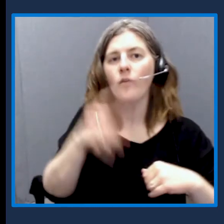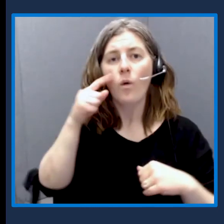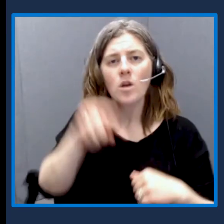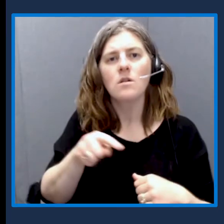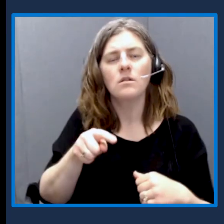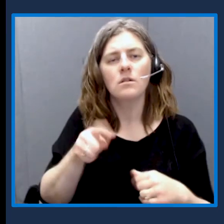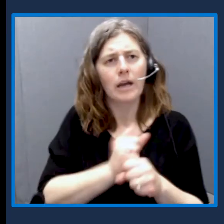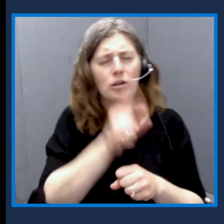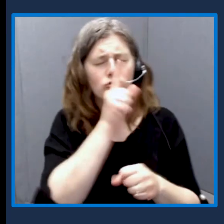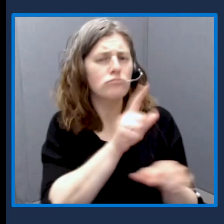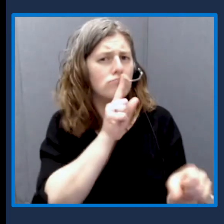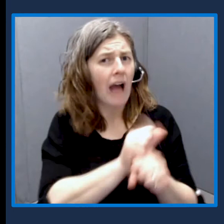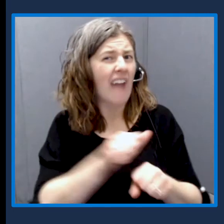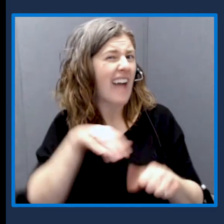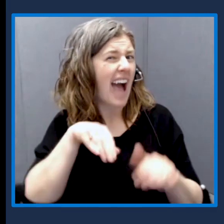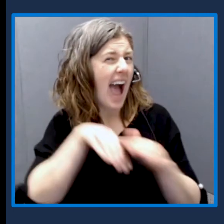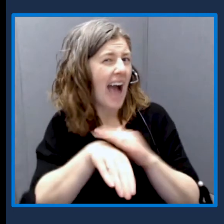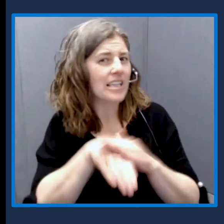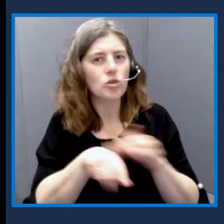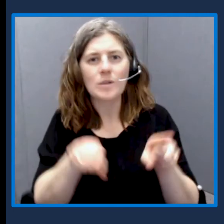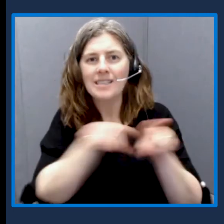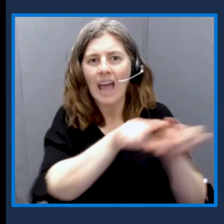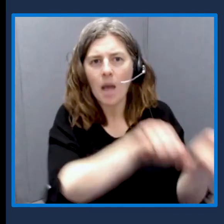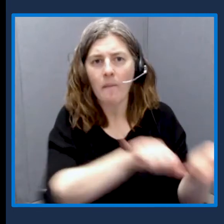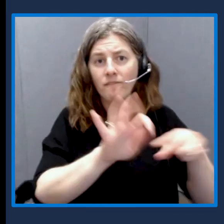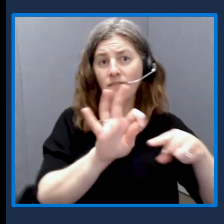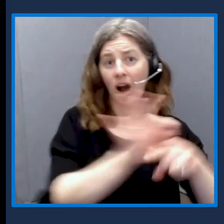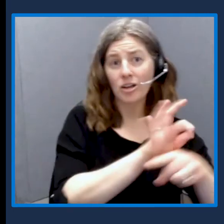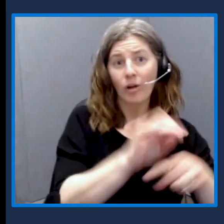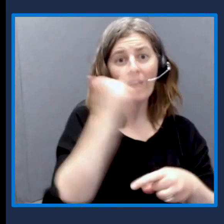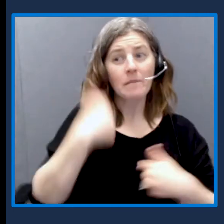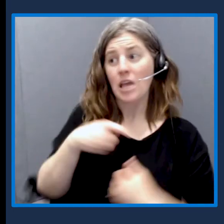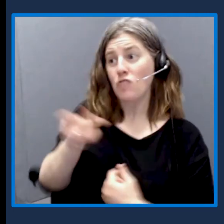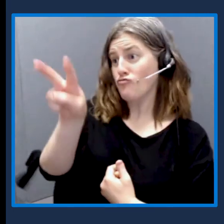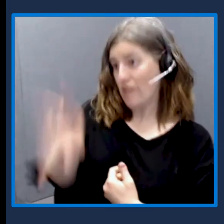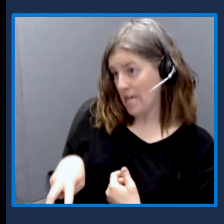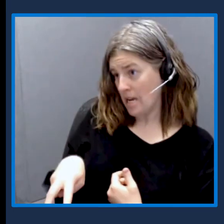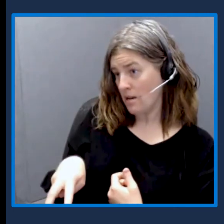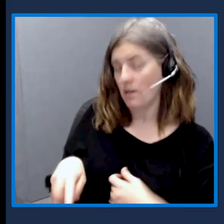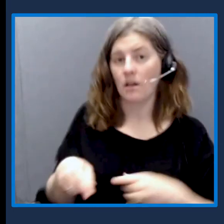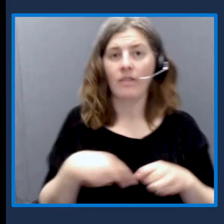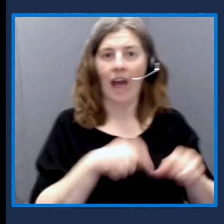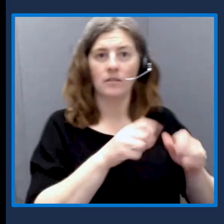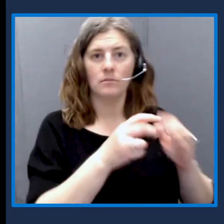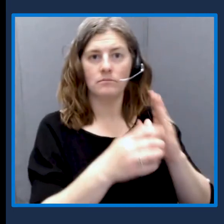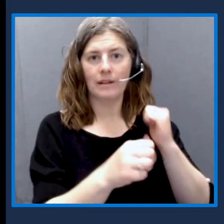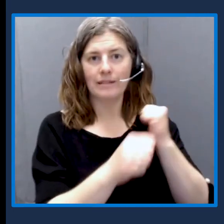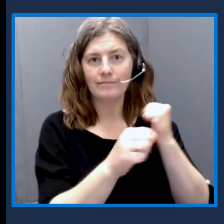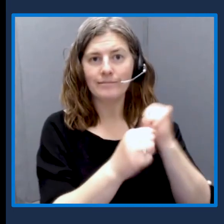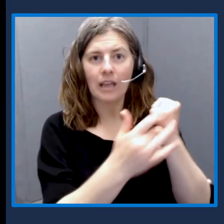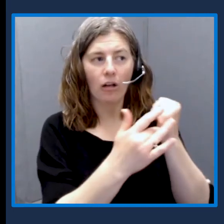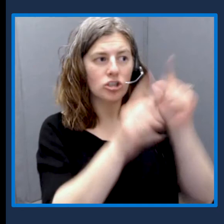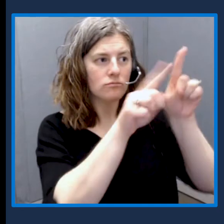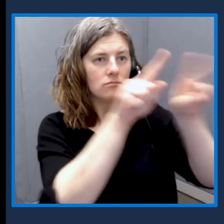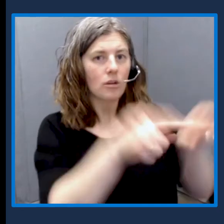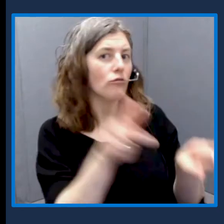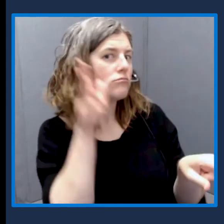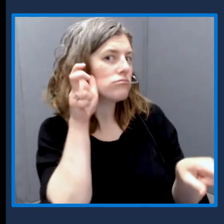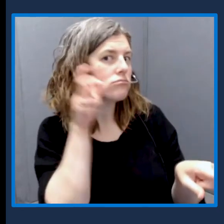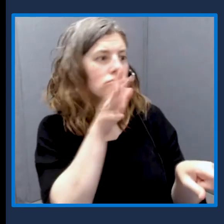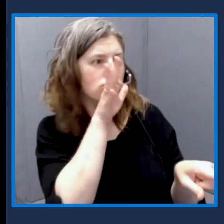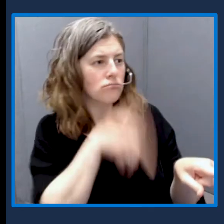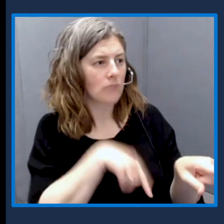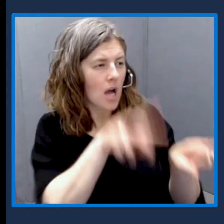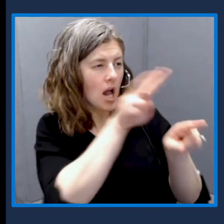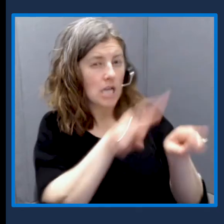access to all of the same functionality, meaning content that folks have